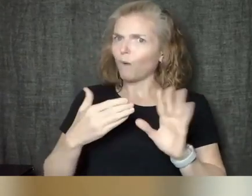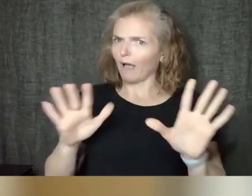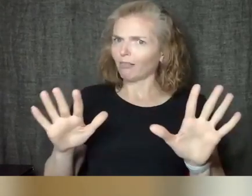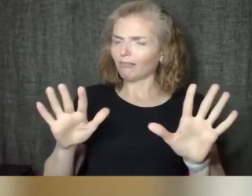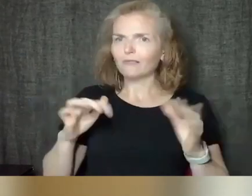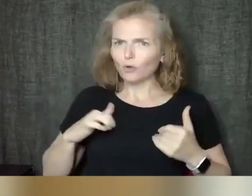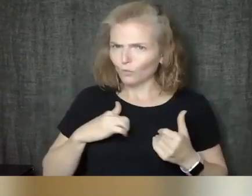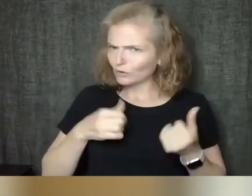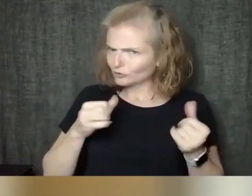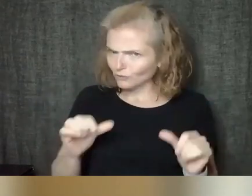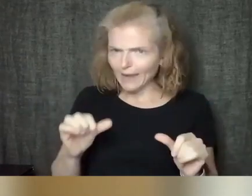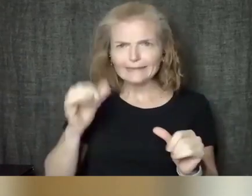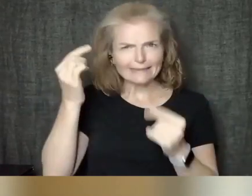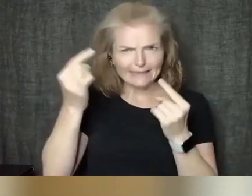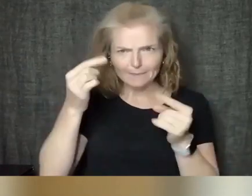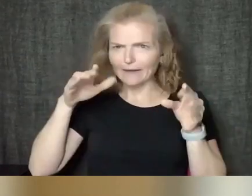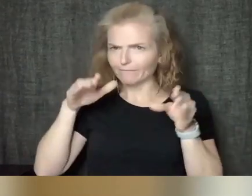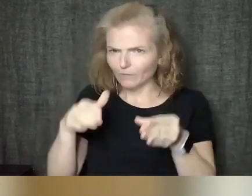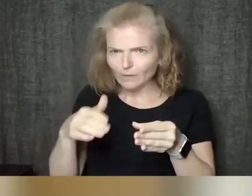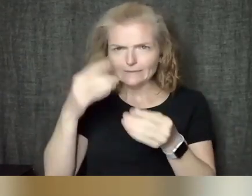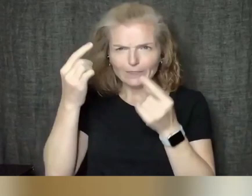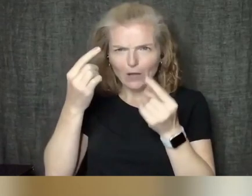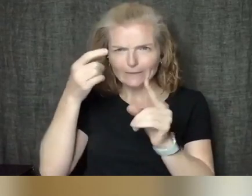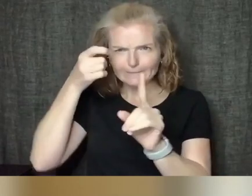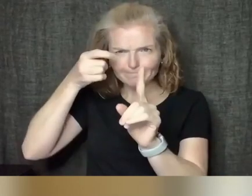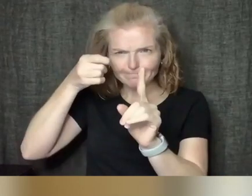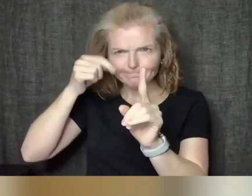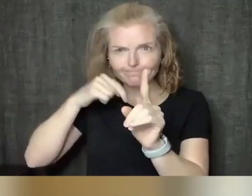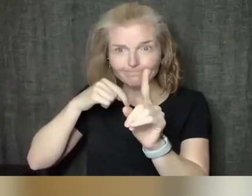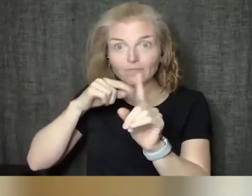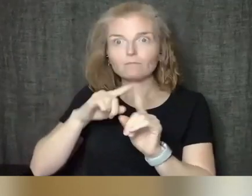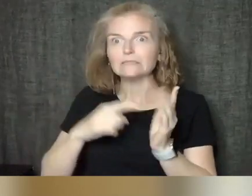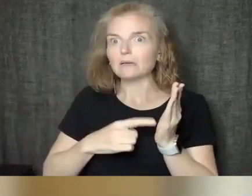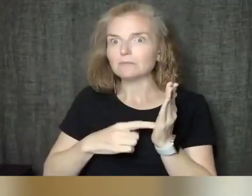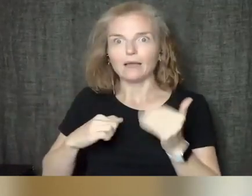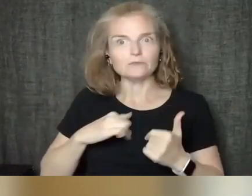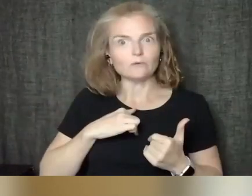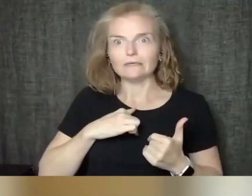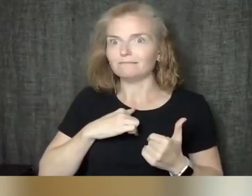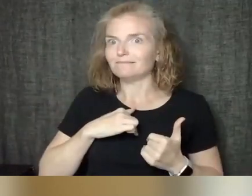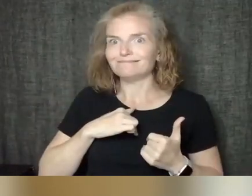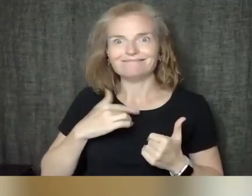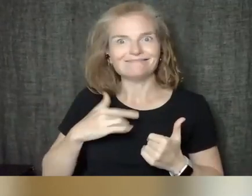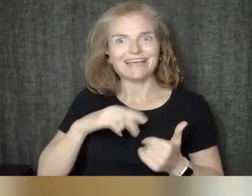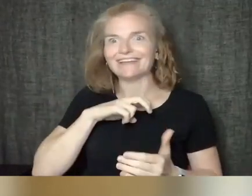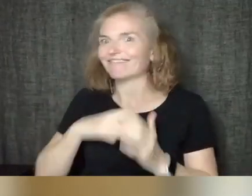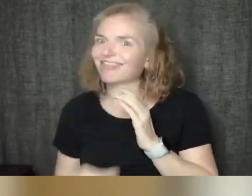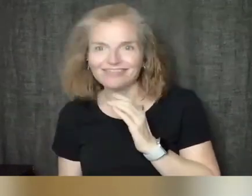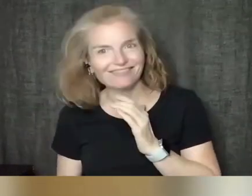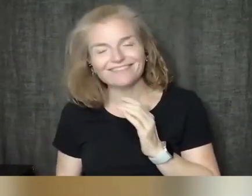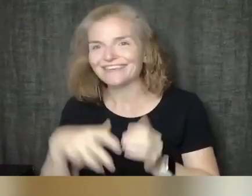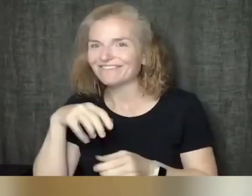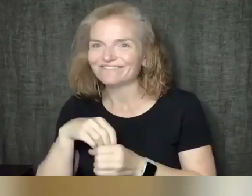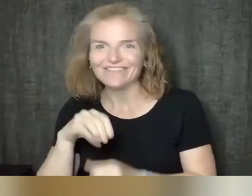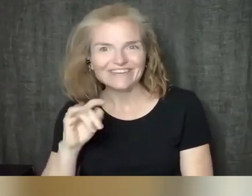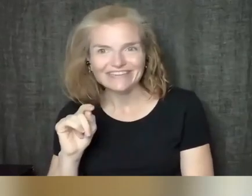that thought, but nevertheless, we're sucked into it and we're caught up in the emotion or